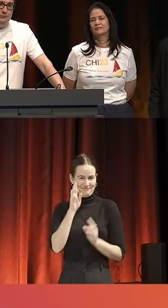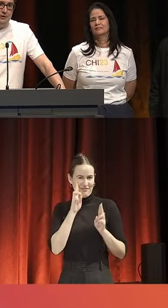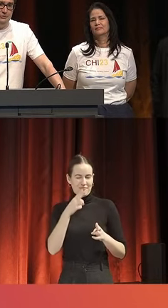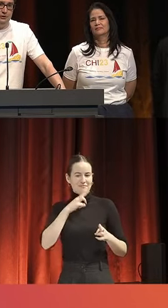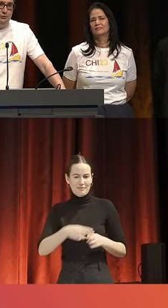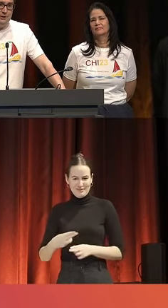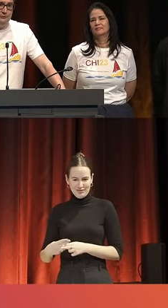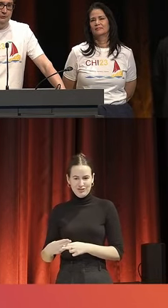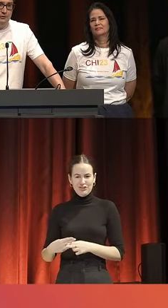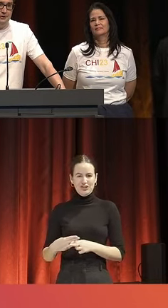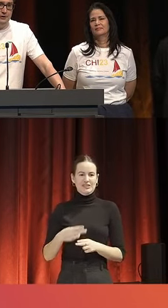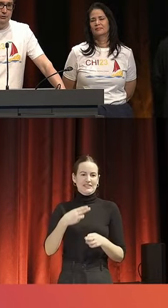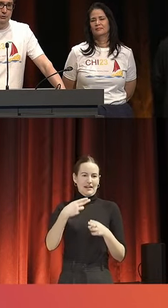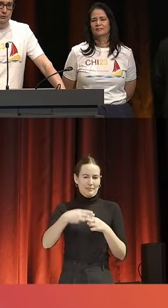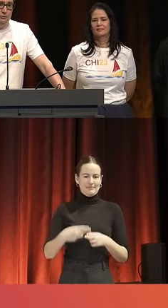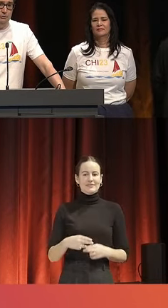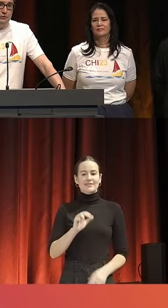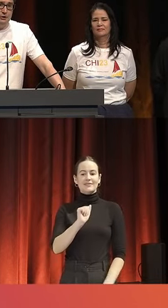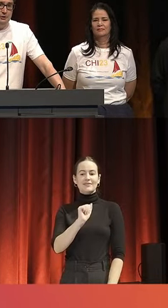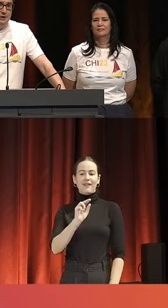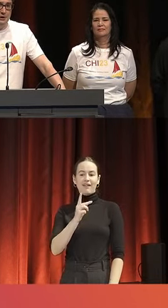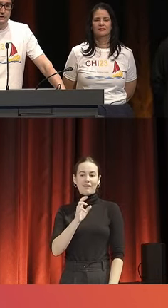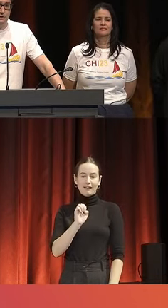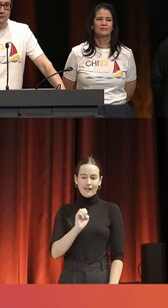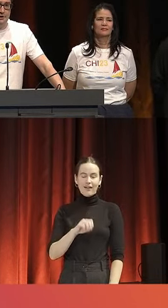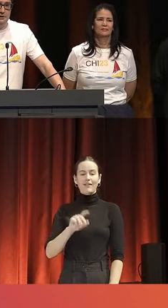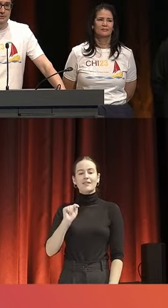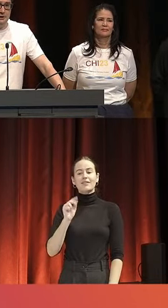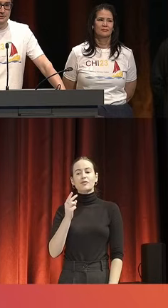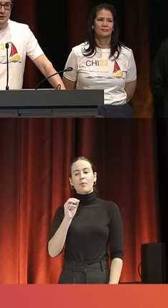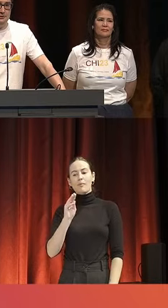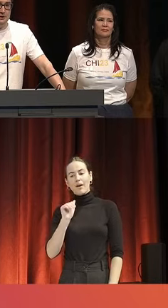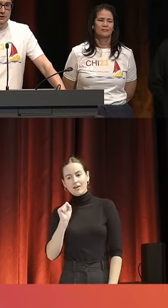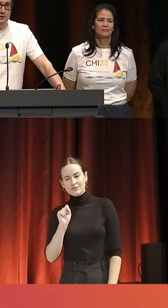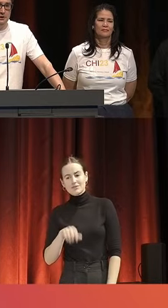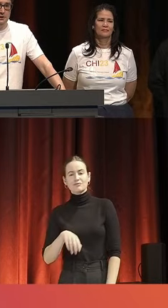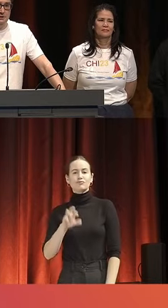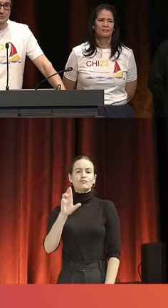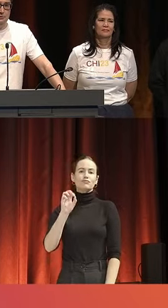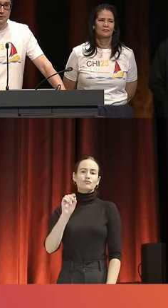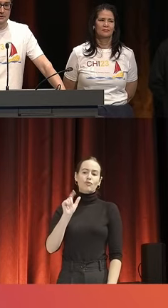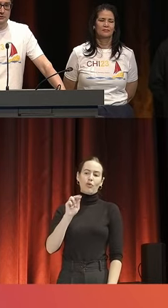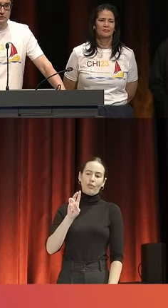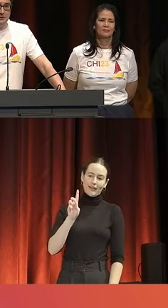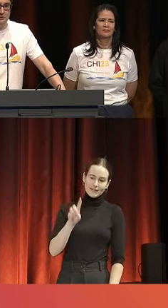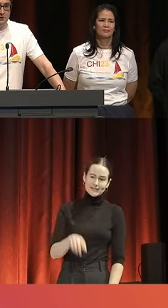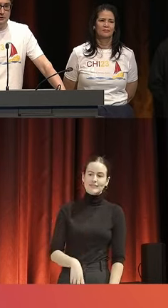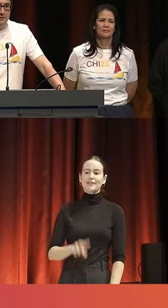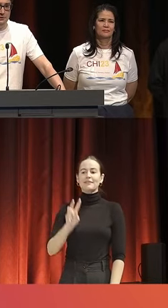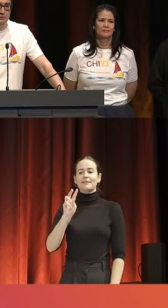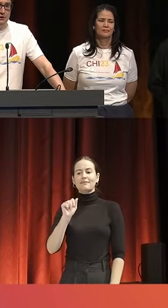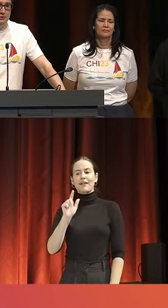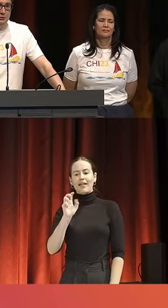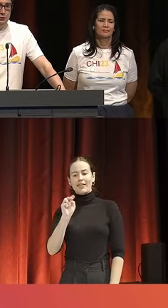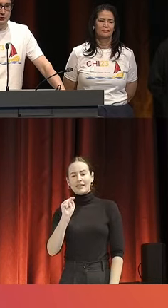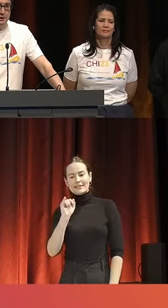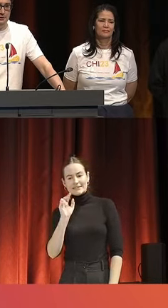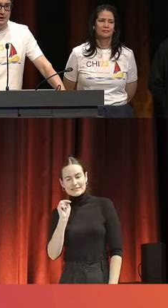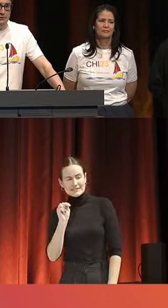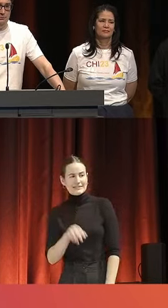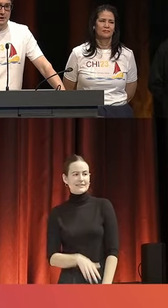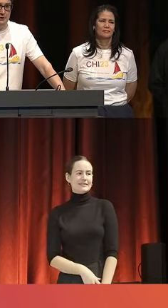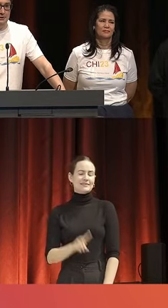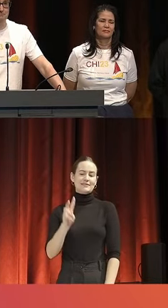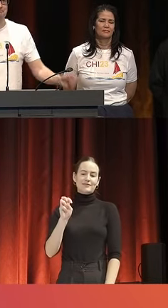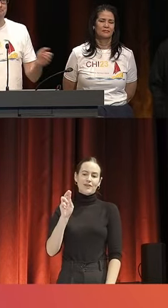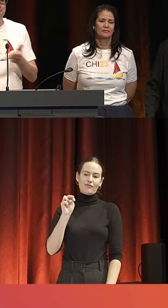Fischer, Valentin Kraft, Verena Nicole Uslar, Dirk Veje, Andrea Schenk, Gabriel Sackmann, Tanja Döring, and